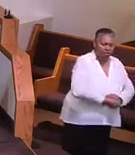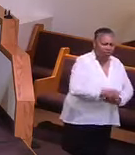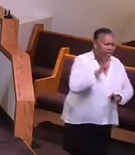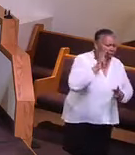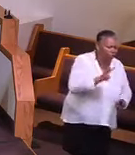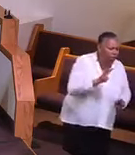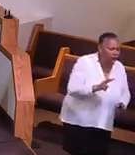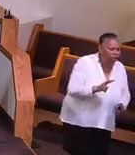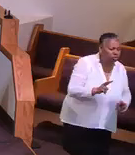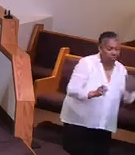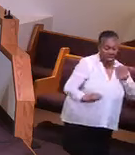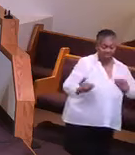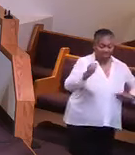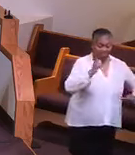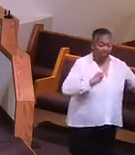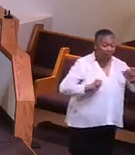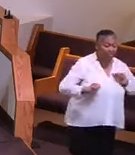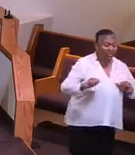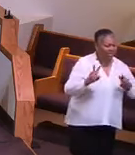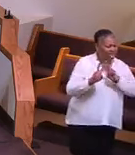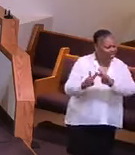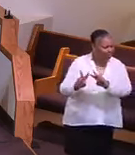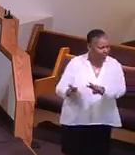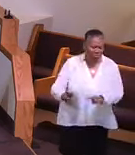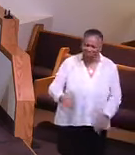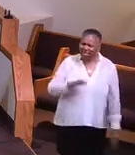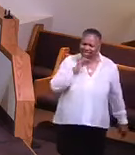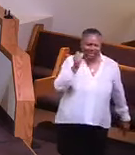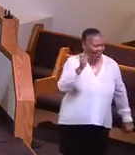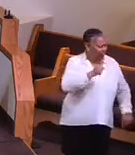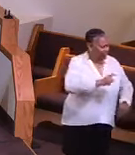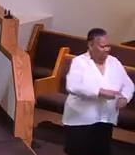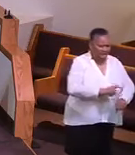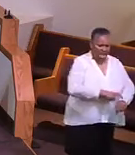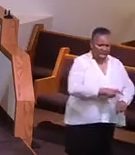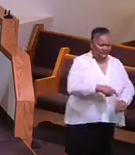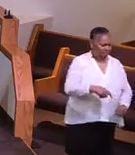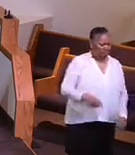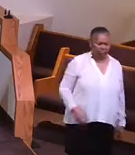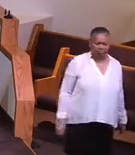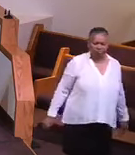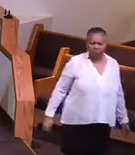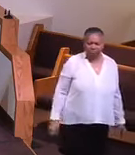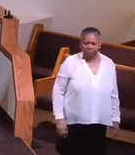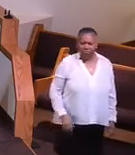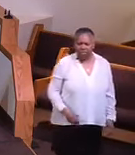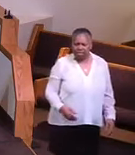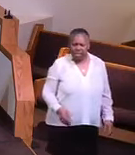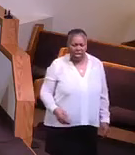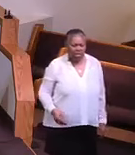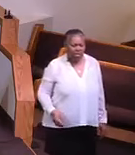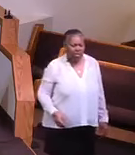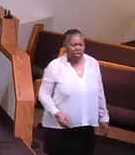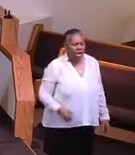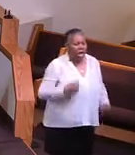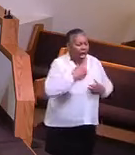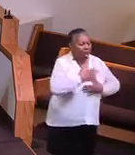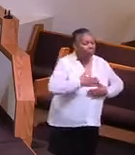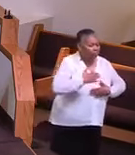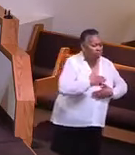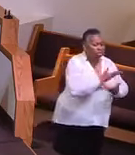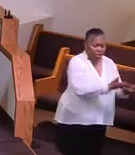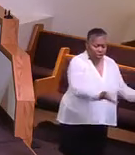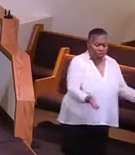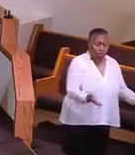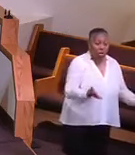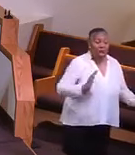many performances at funerals. Amen. And that's not the time for that. Amen. So I just wanted to say that. I appreciate you again.